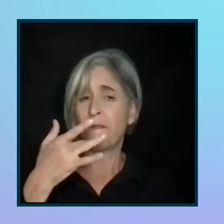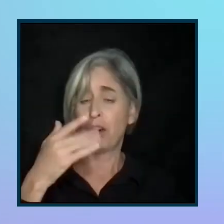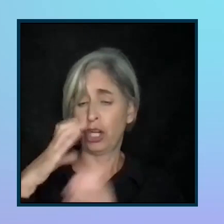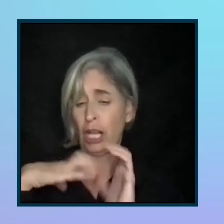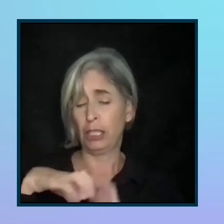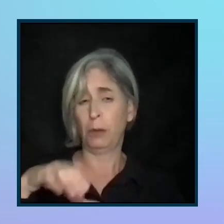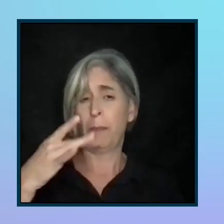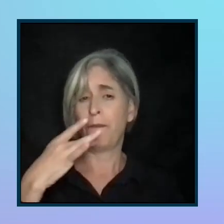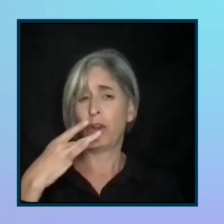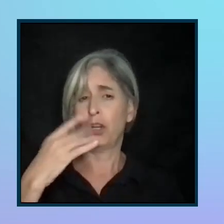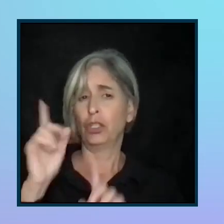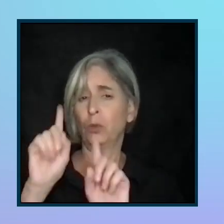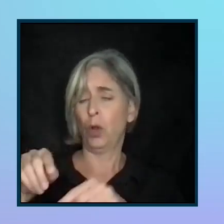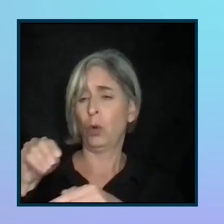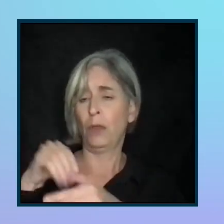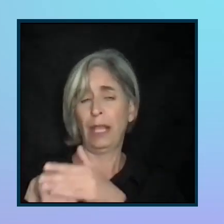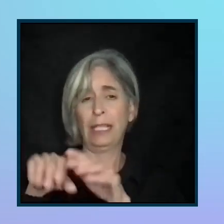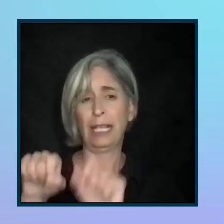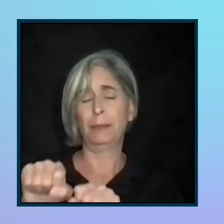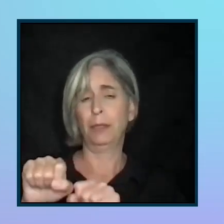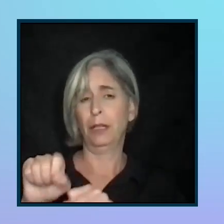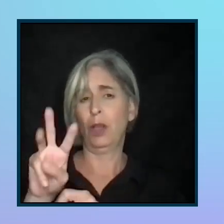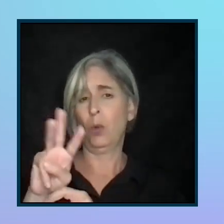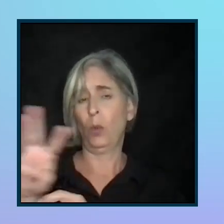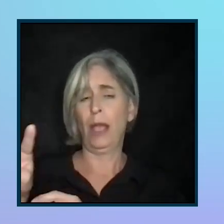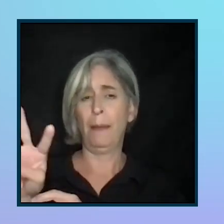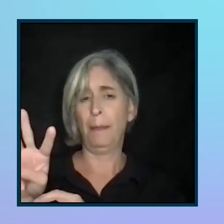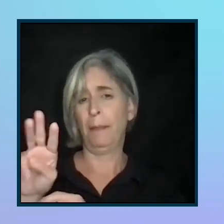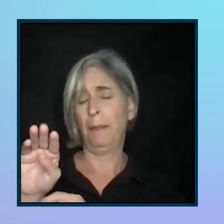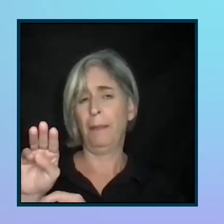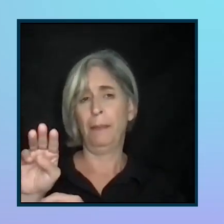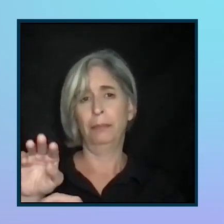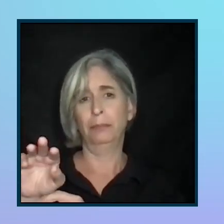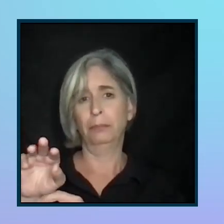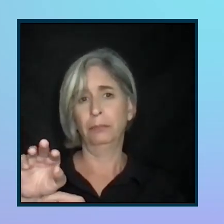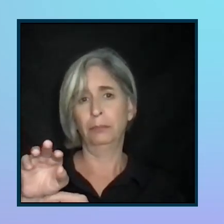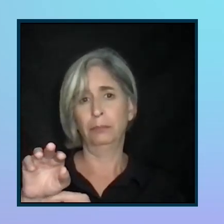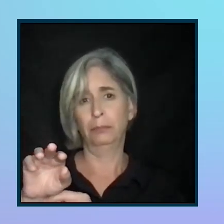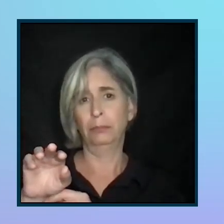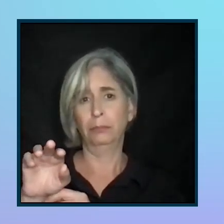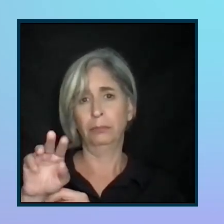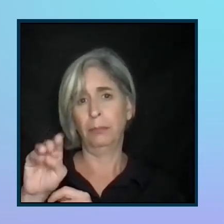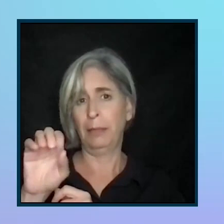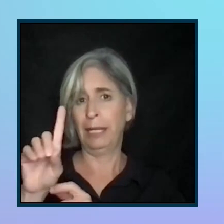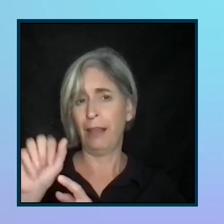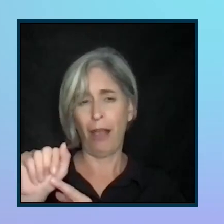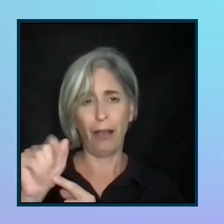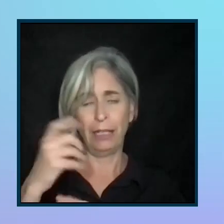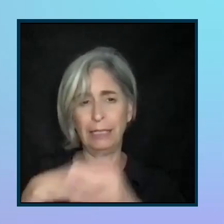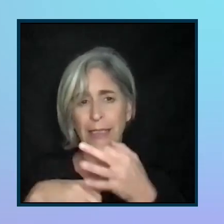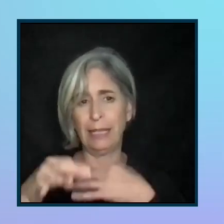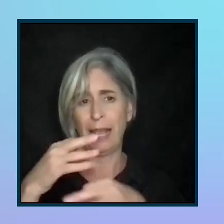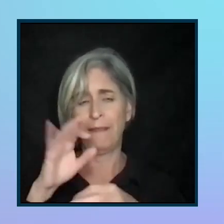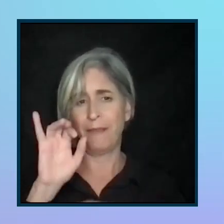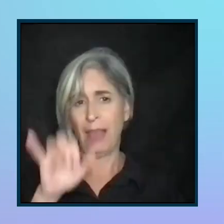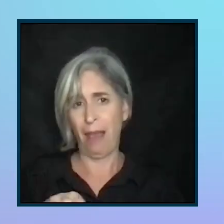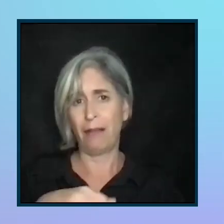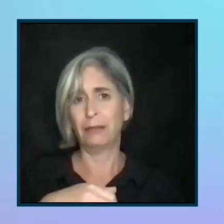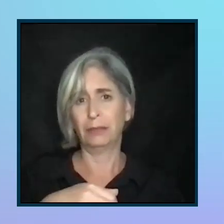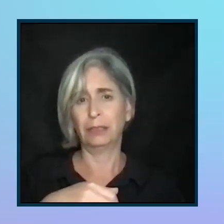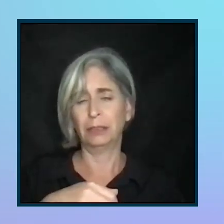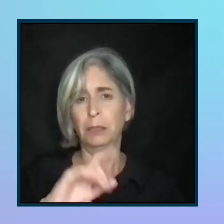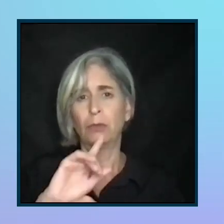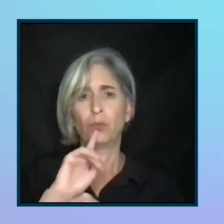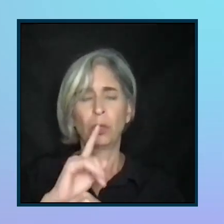go to an accessible web PDF than to utilize the fixed layout EPUB. And that's been